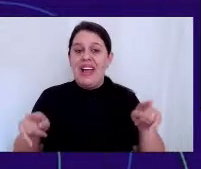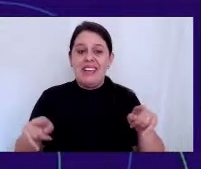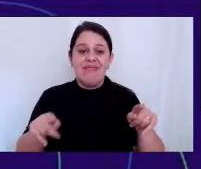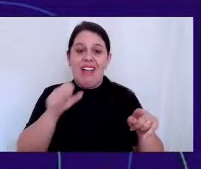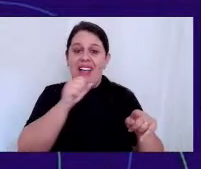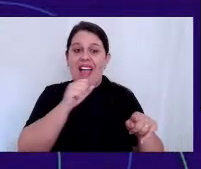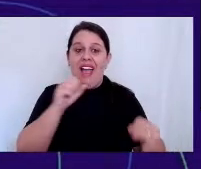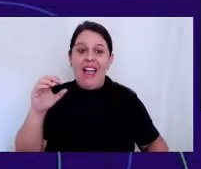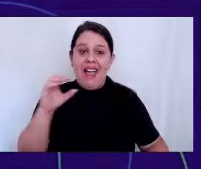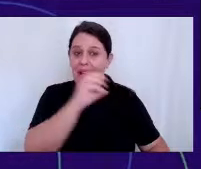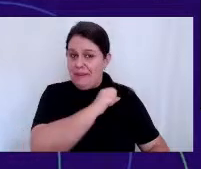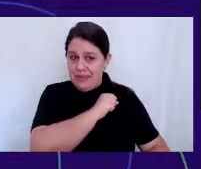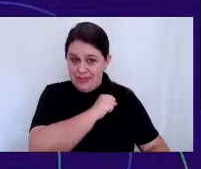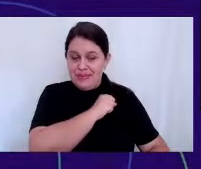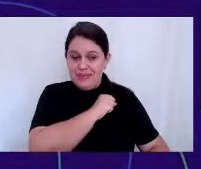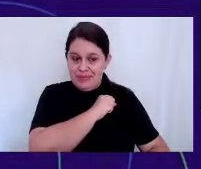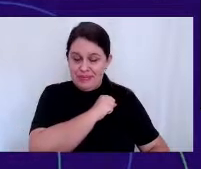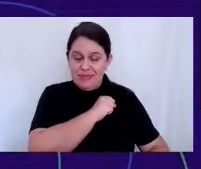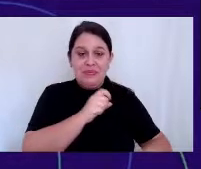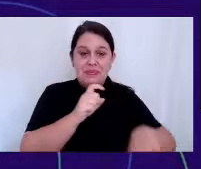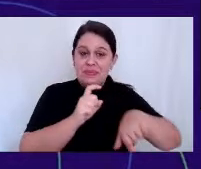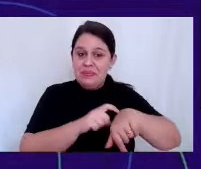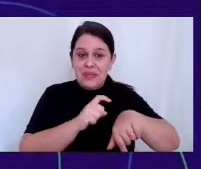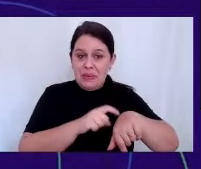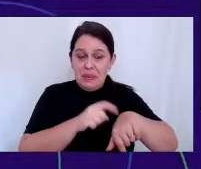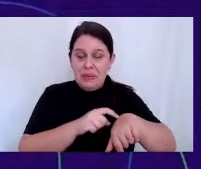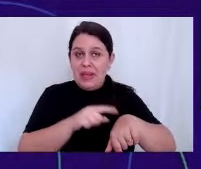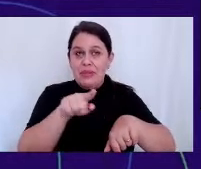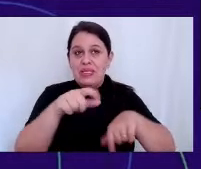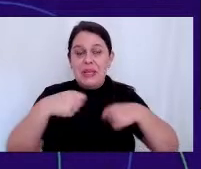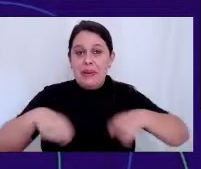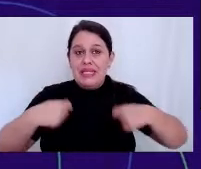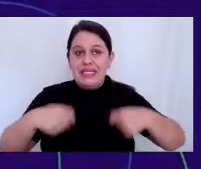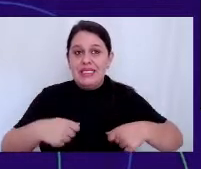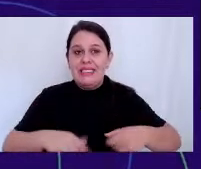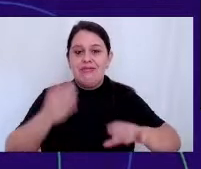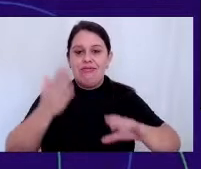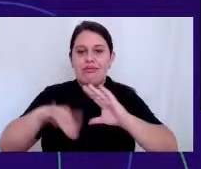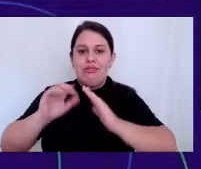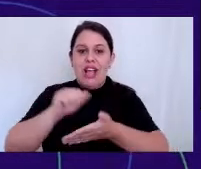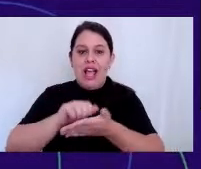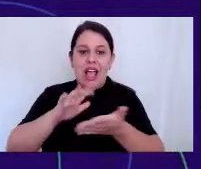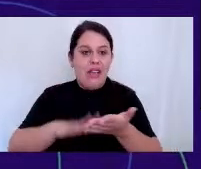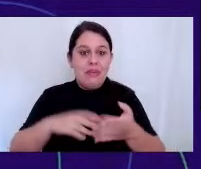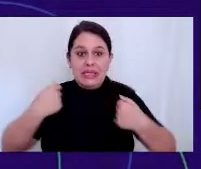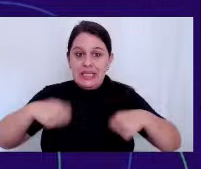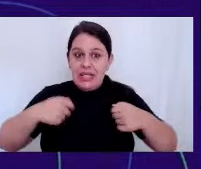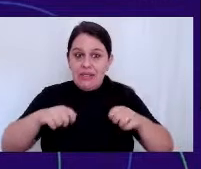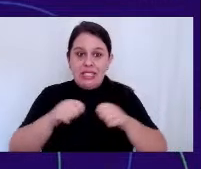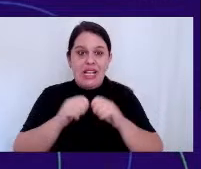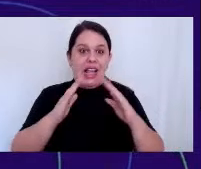need to assign homework and they need to do it at home. And we need to trust the students. Okay, we need to come from a place